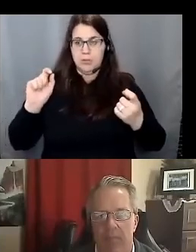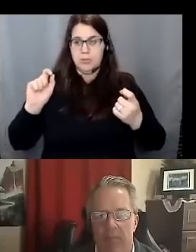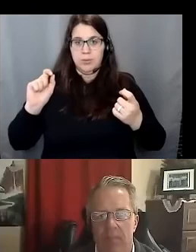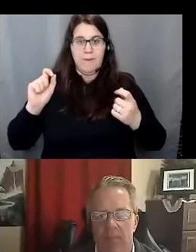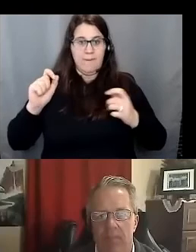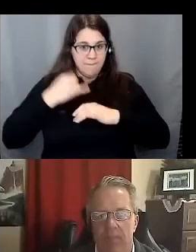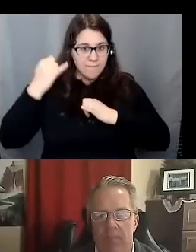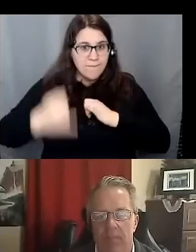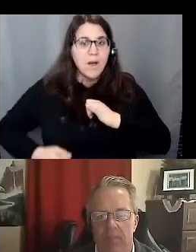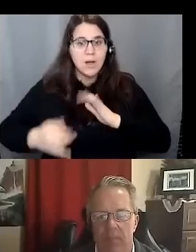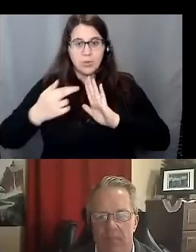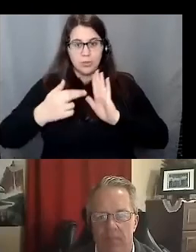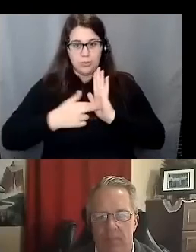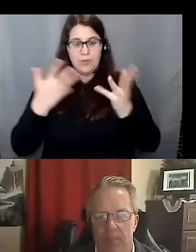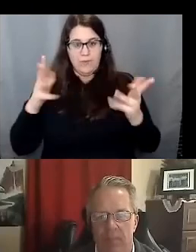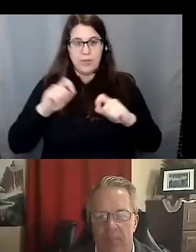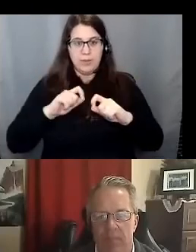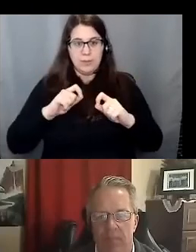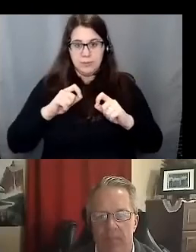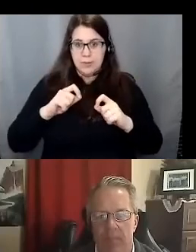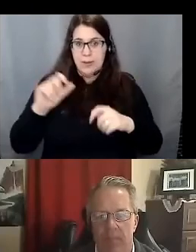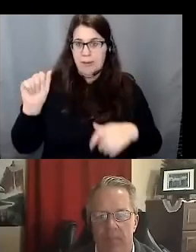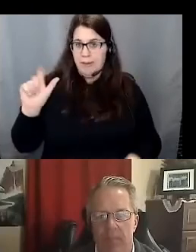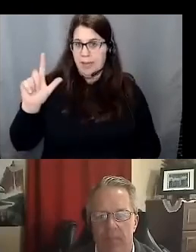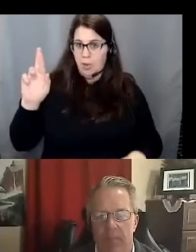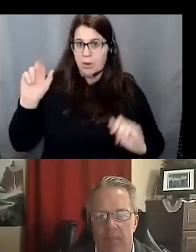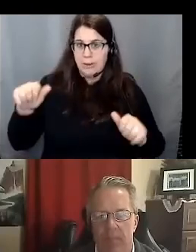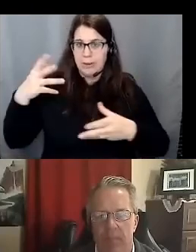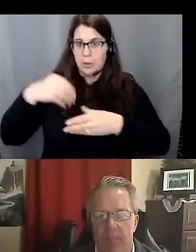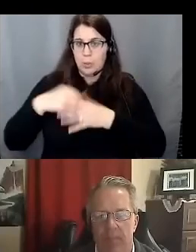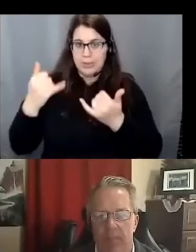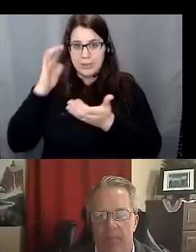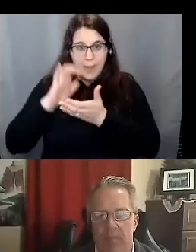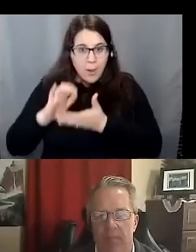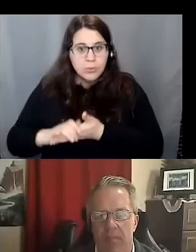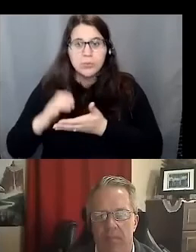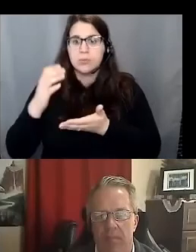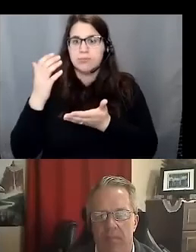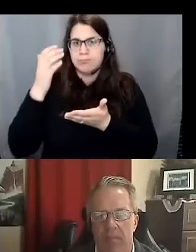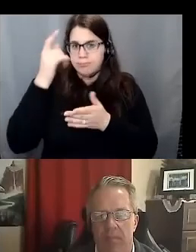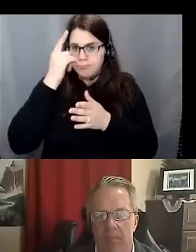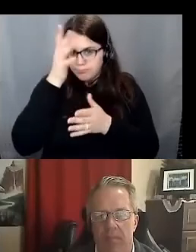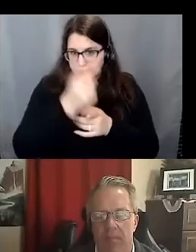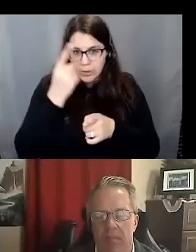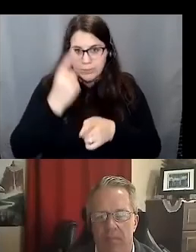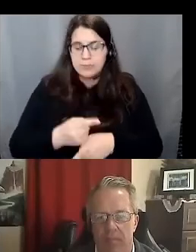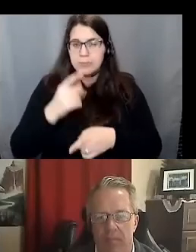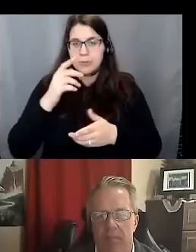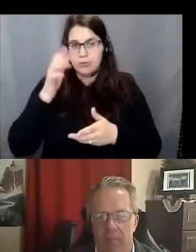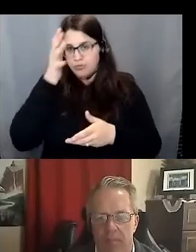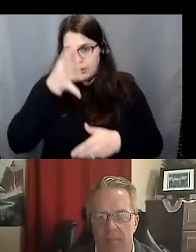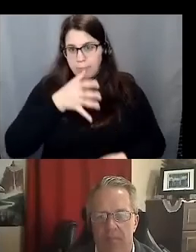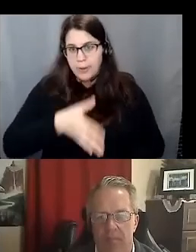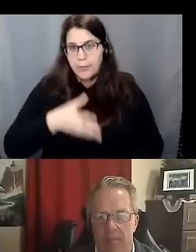the definition of an ALR to include a spouse, a grandparent, sibling, and the representative payee. So that